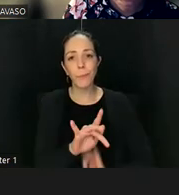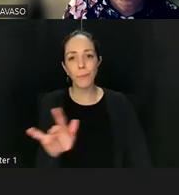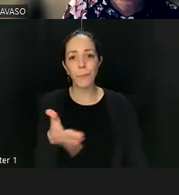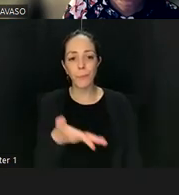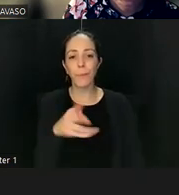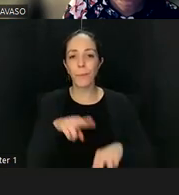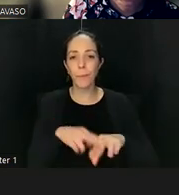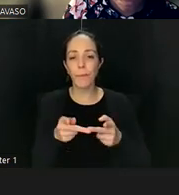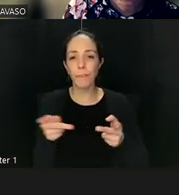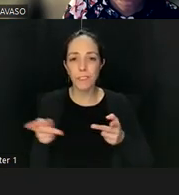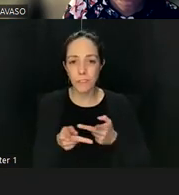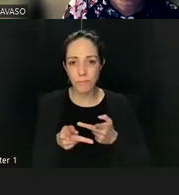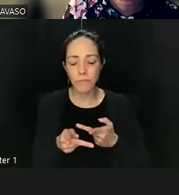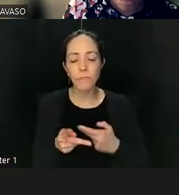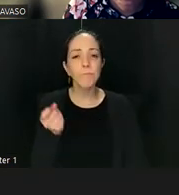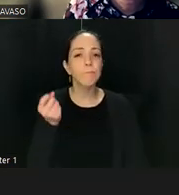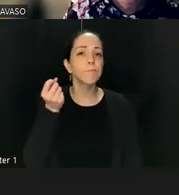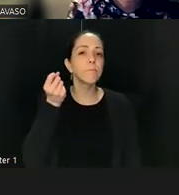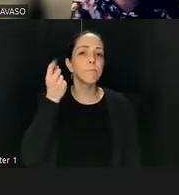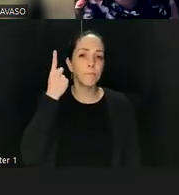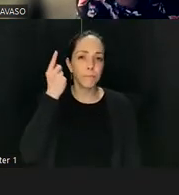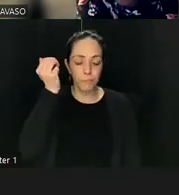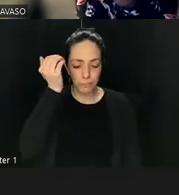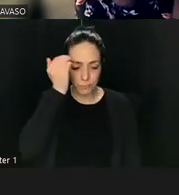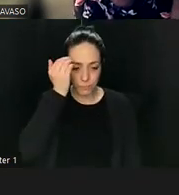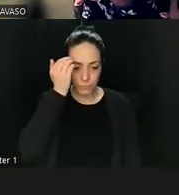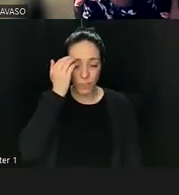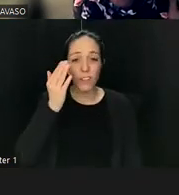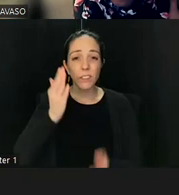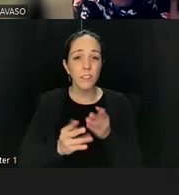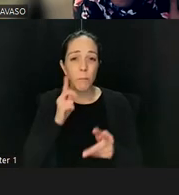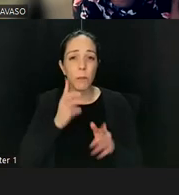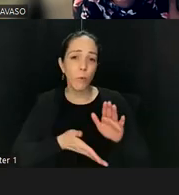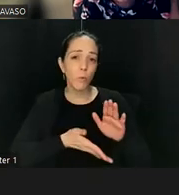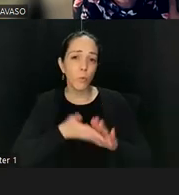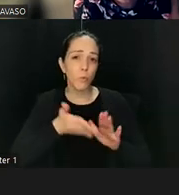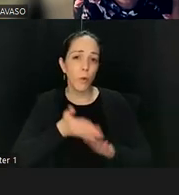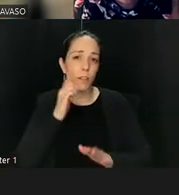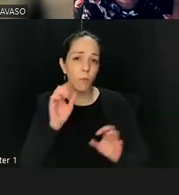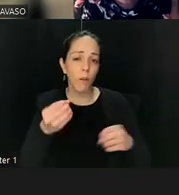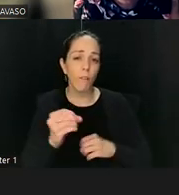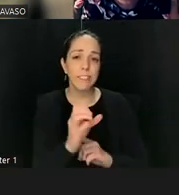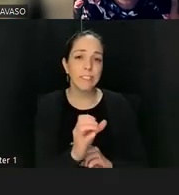There are real cases about people running for office in the CRC's history that had